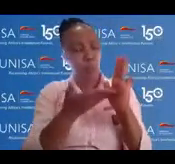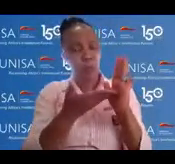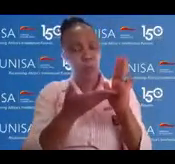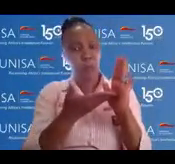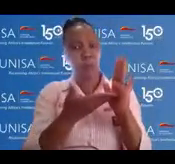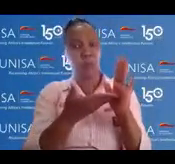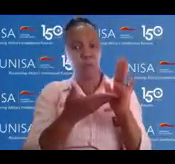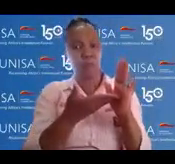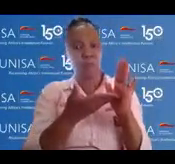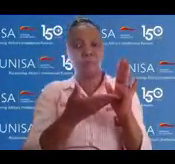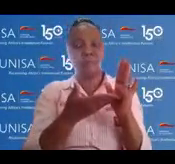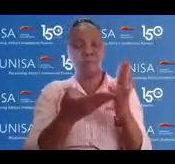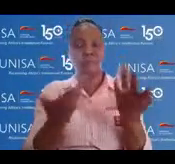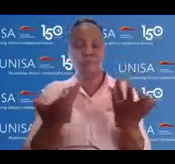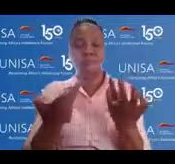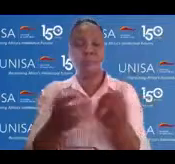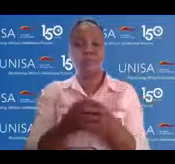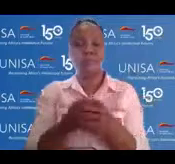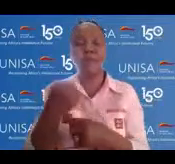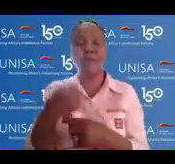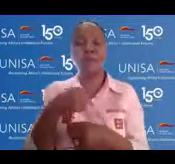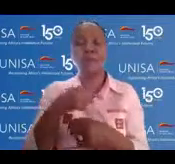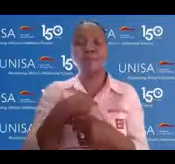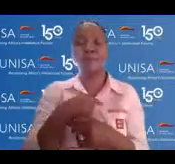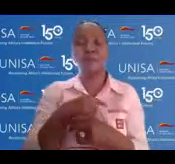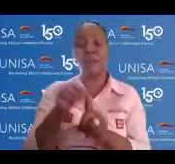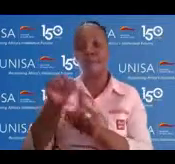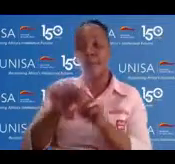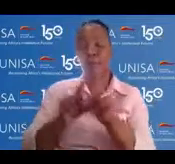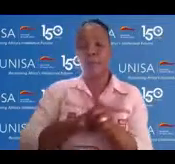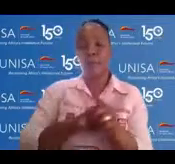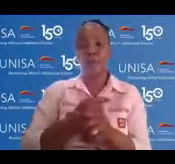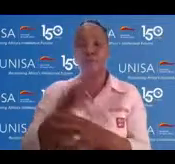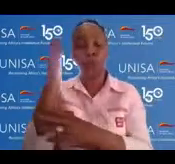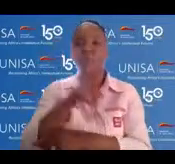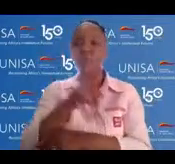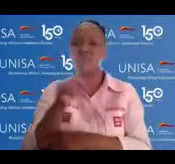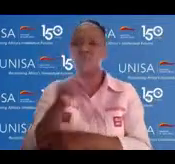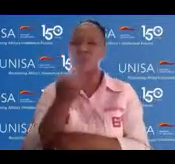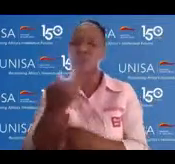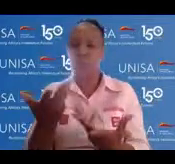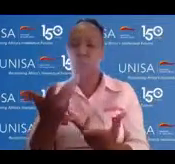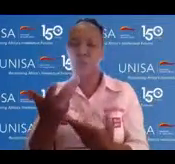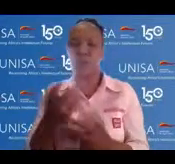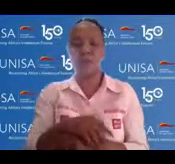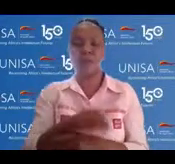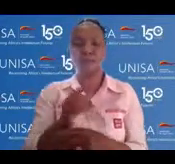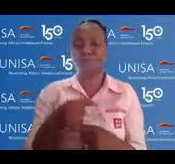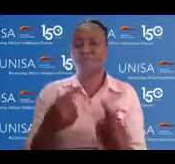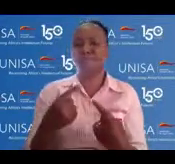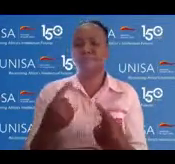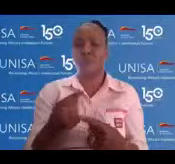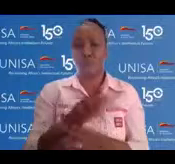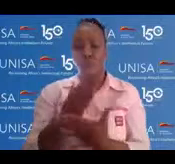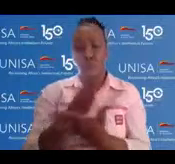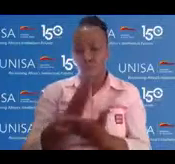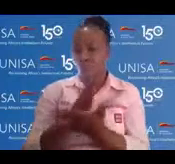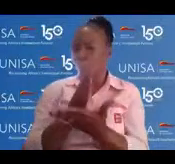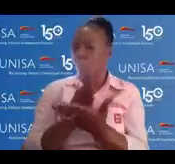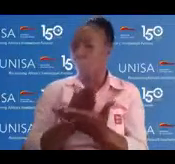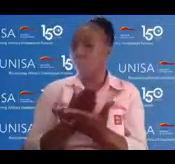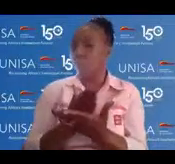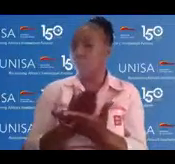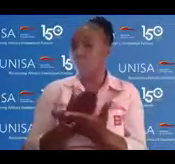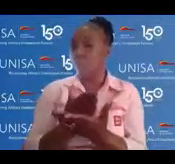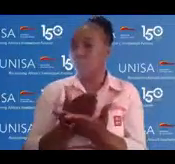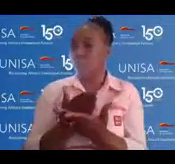And with us failing to know who Thabang Jerry Masedi is, we are not going to be sure if you are